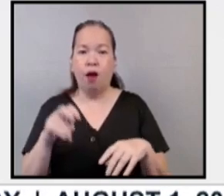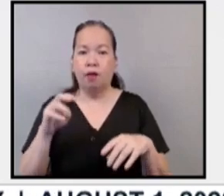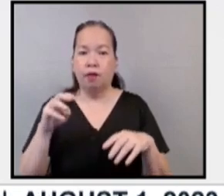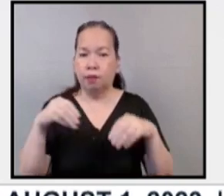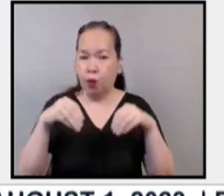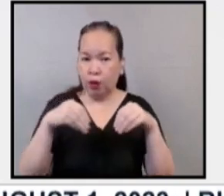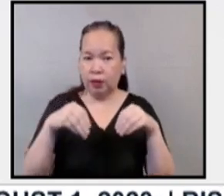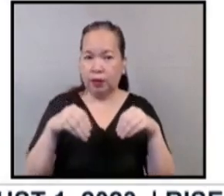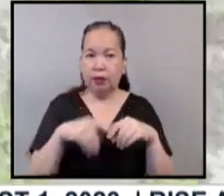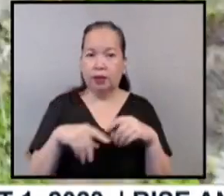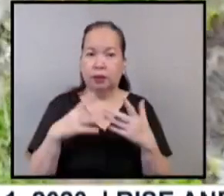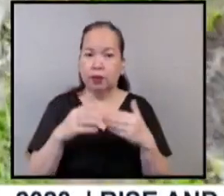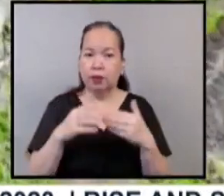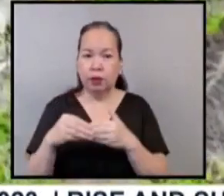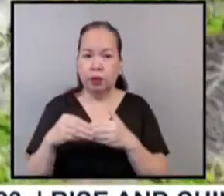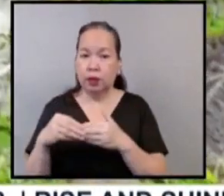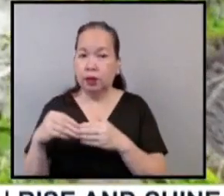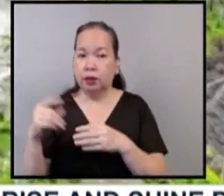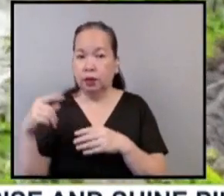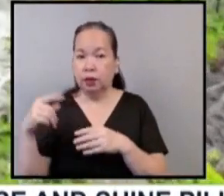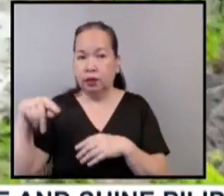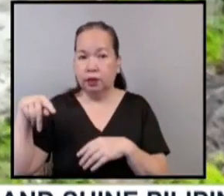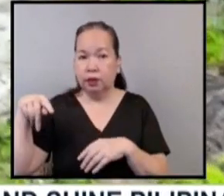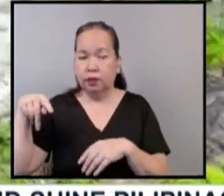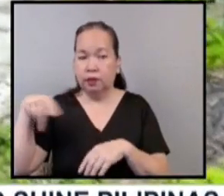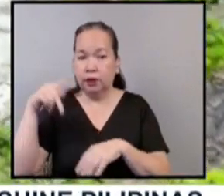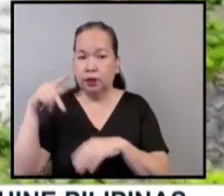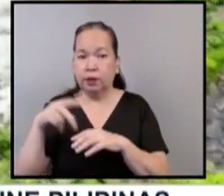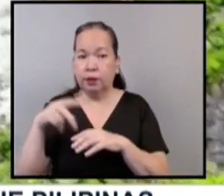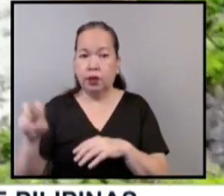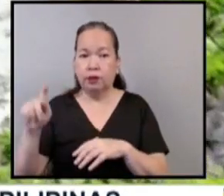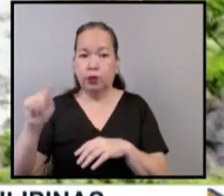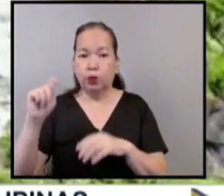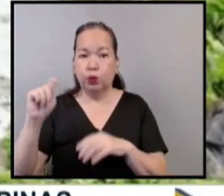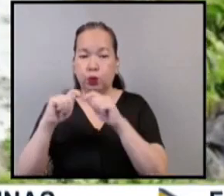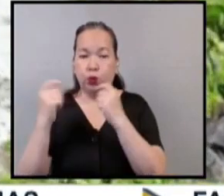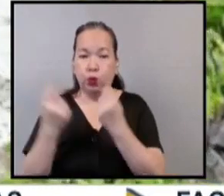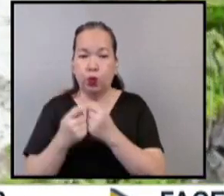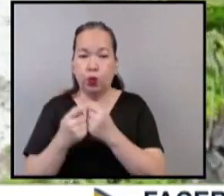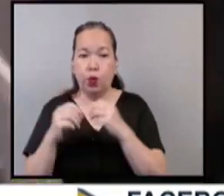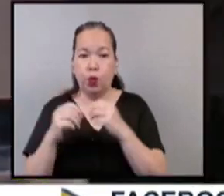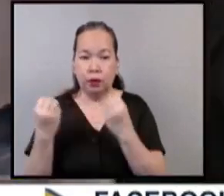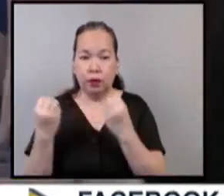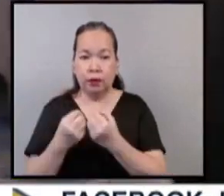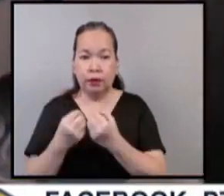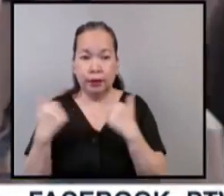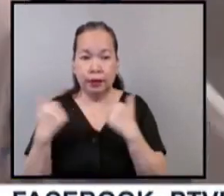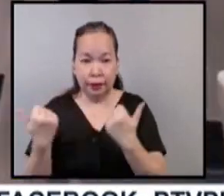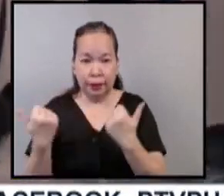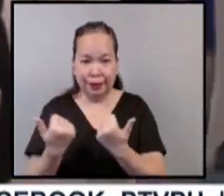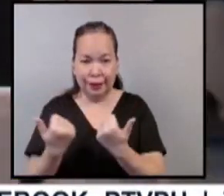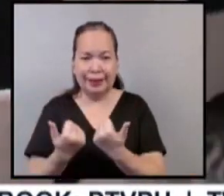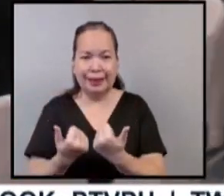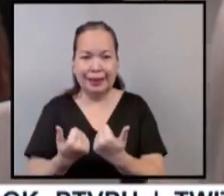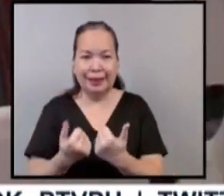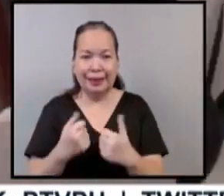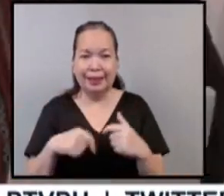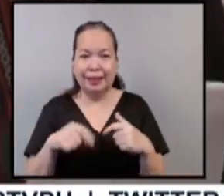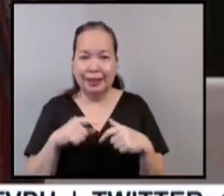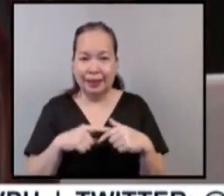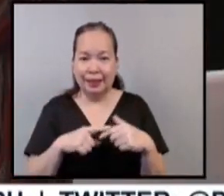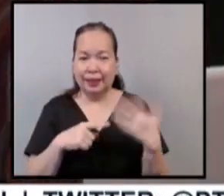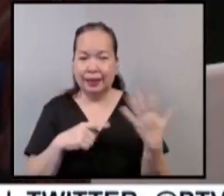Operator Association, katuwang Department of Tourism at Tourism Promotion Board. Ito ay tatlong araw na exhibit